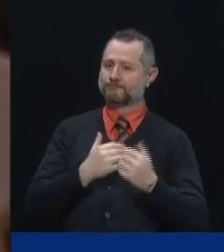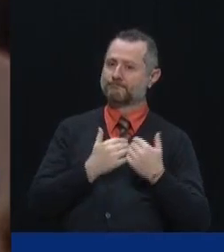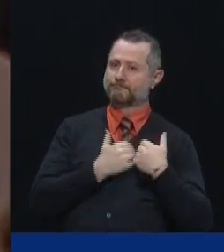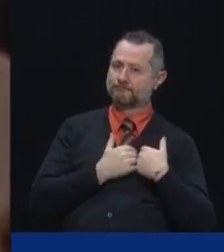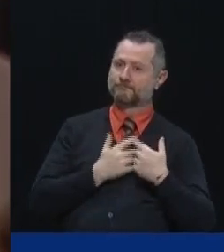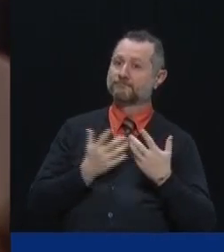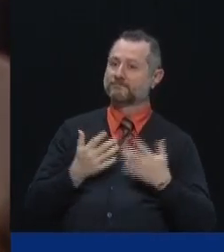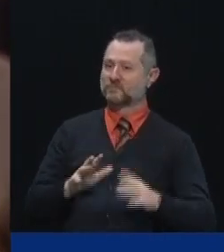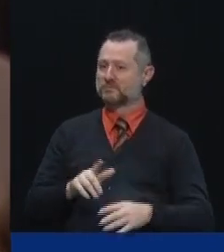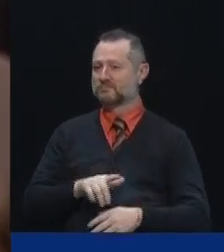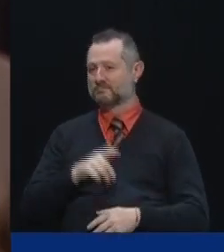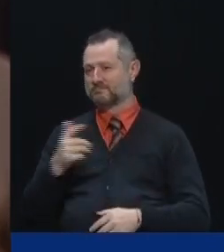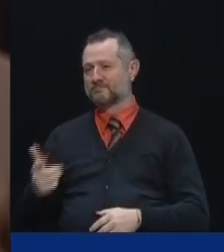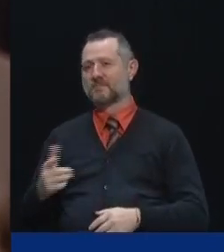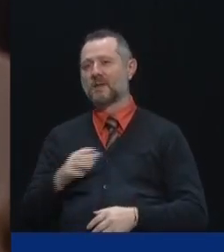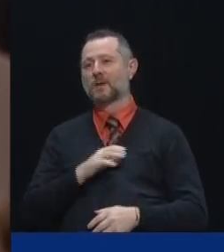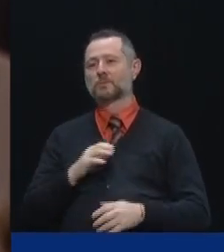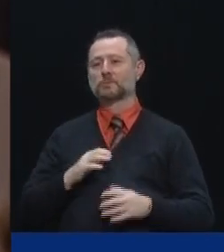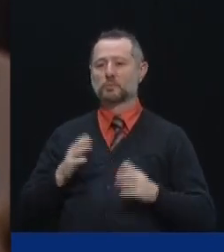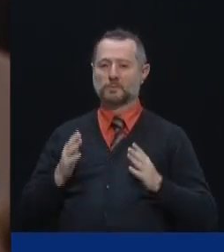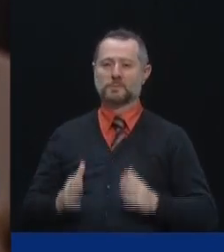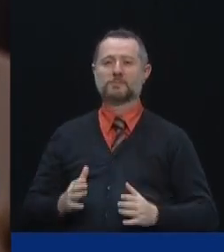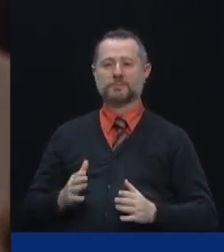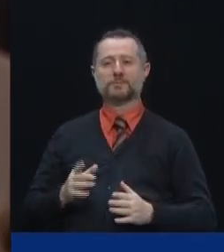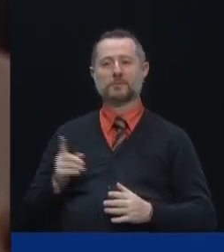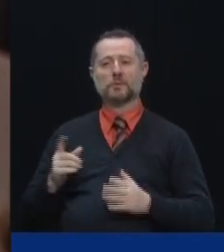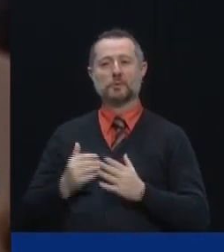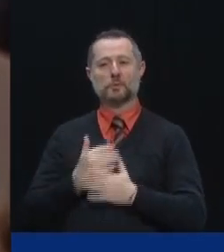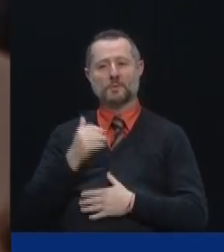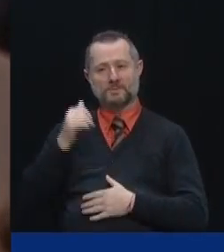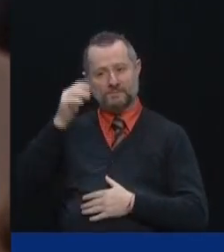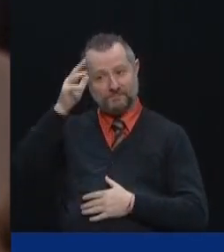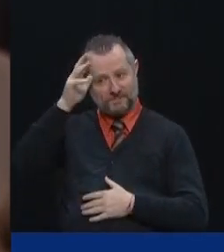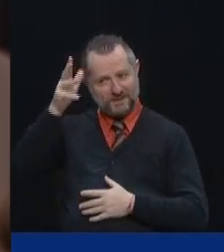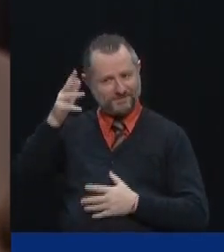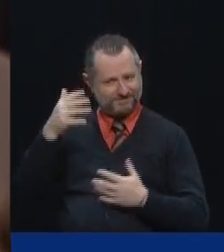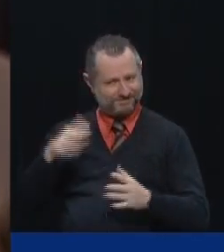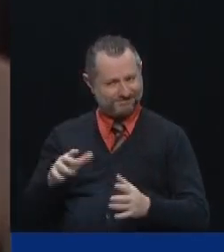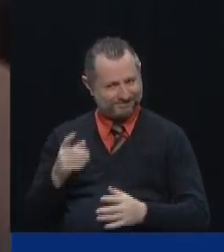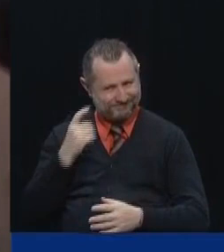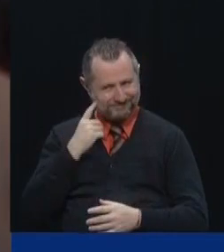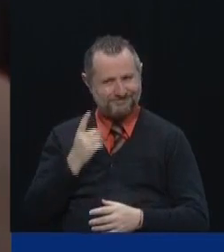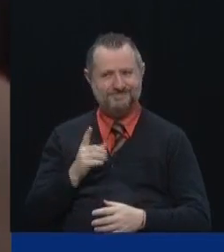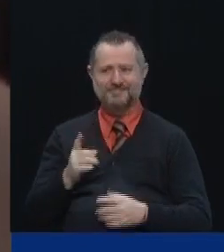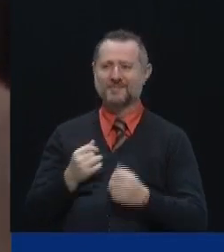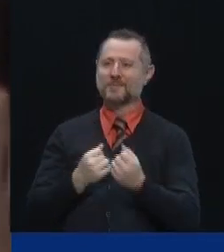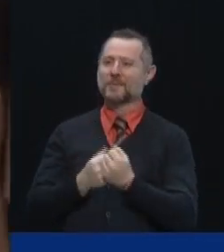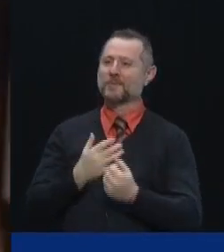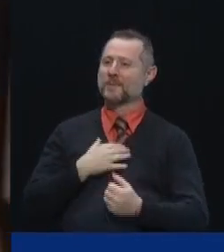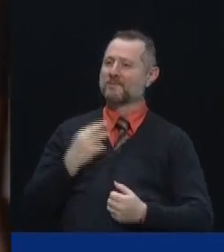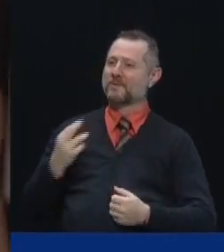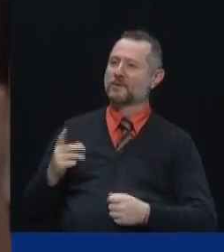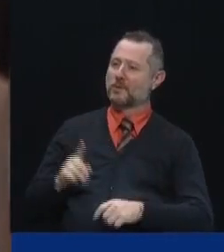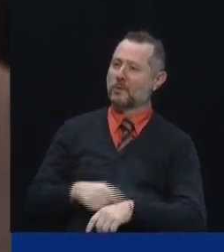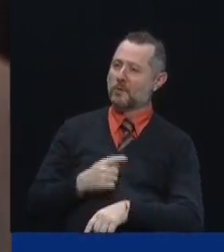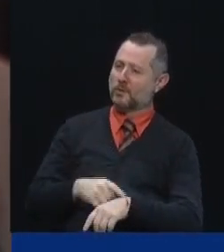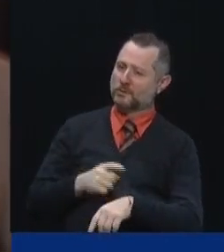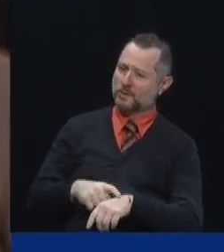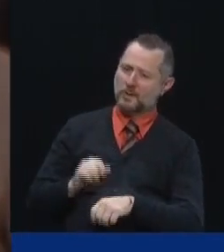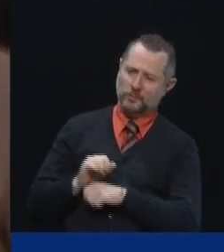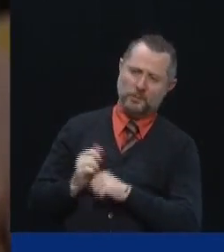great congressman and new grandfather and great champion of Queens, friend of mine for a long time. We've worked